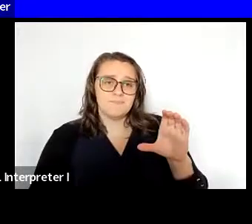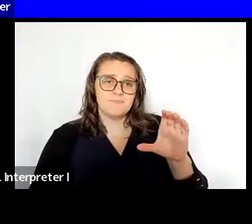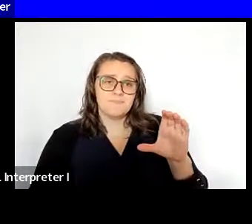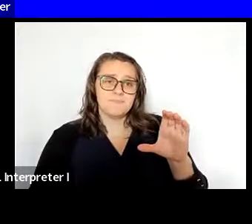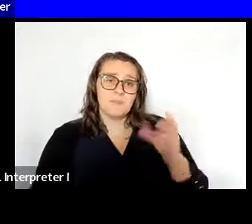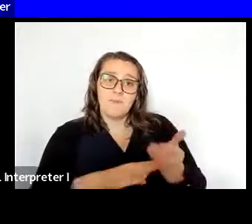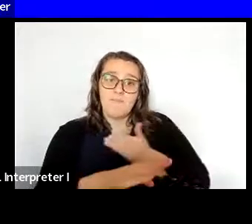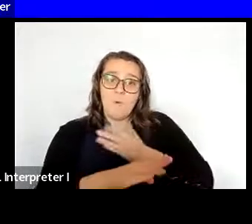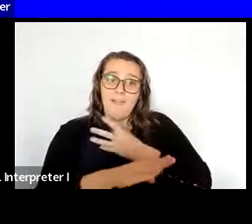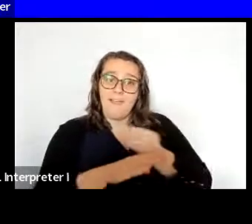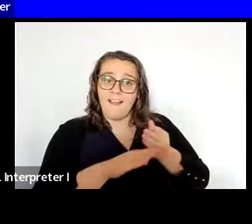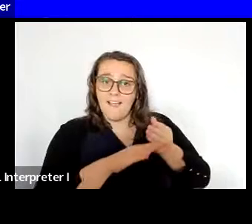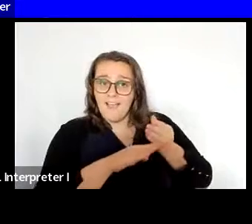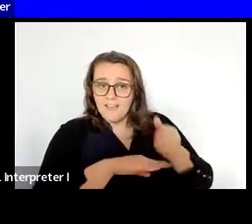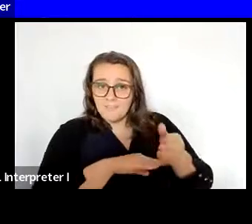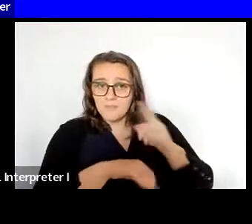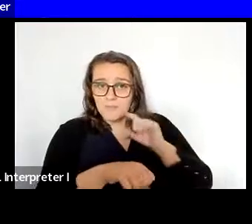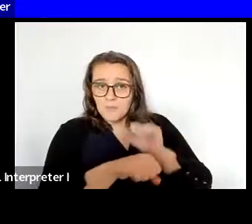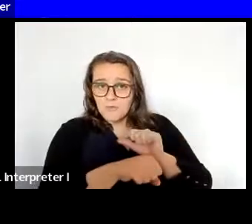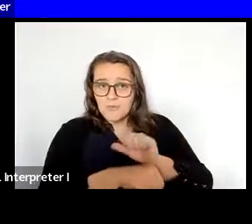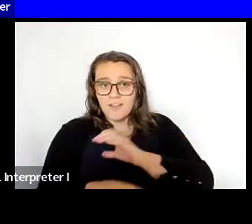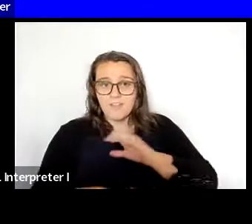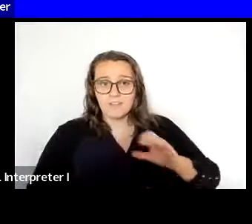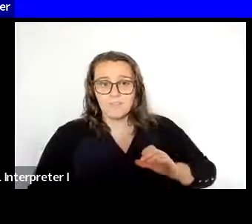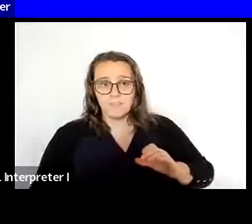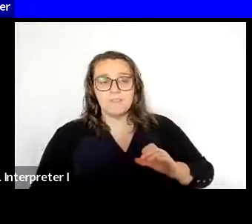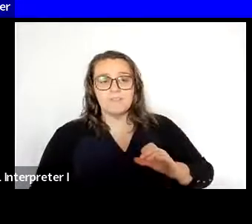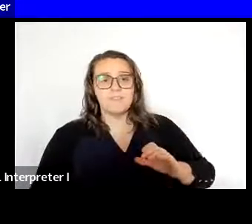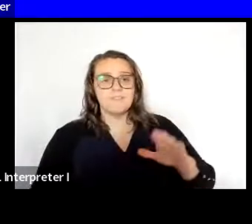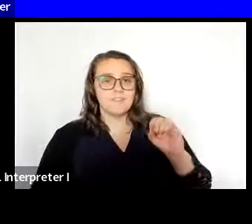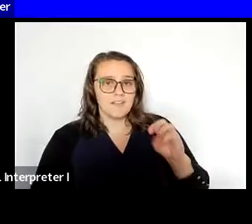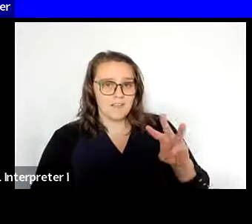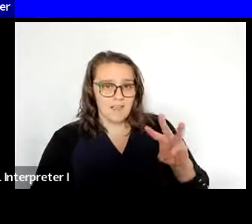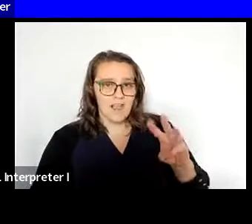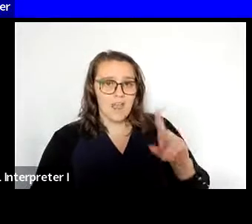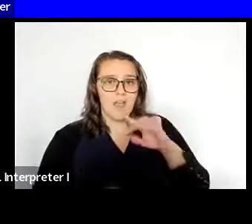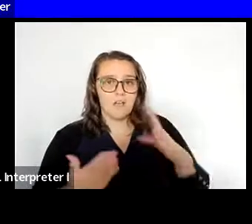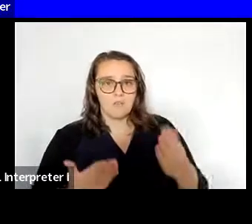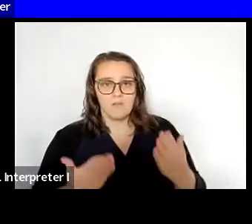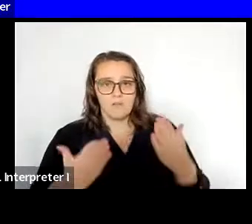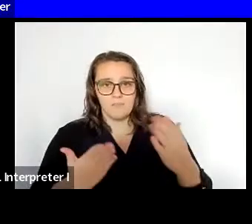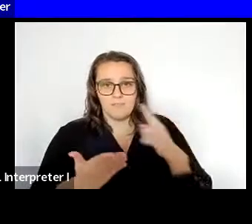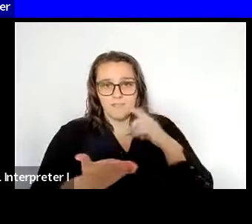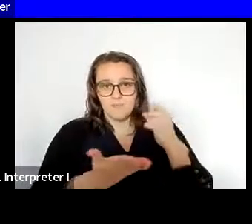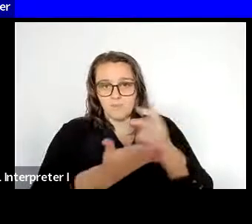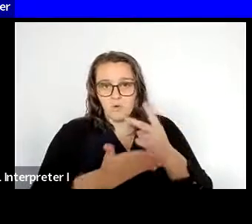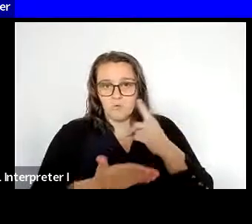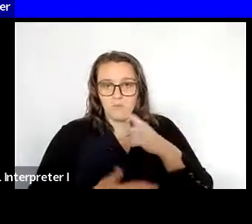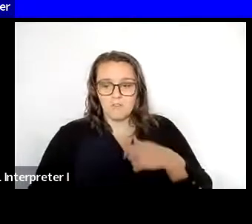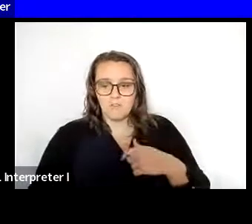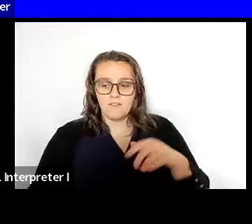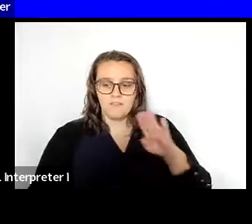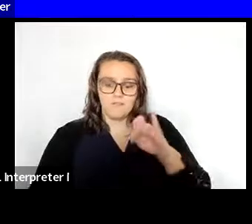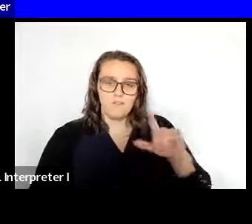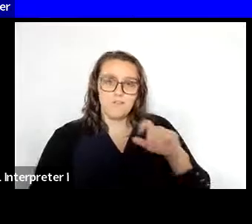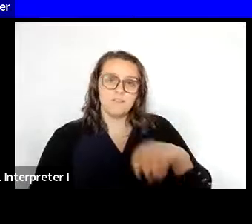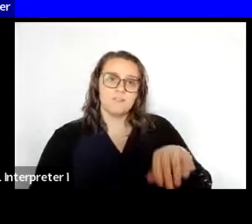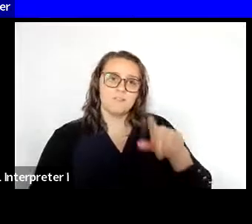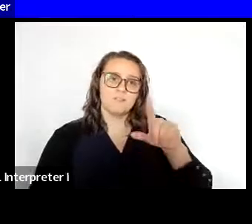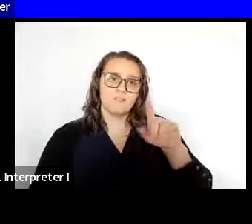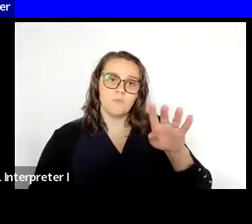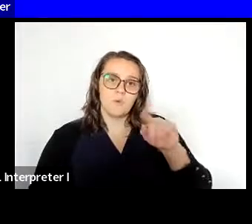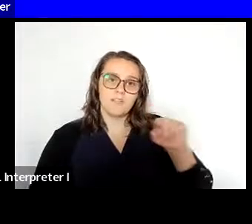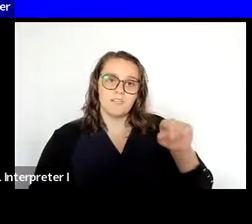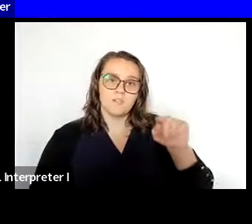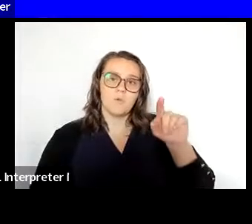Assuming concurrence, the Committee of the Whole recommends approval of Bill 24-160, the Willie J. Hardy Memorial